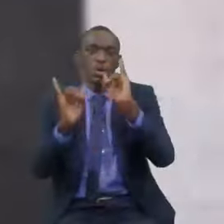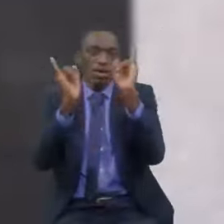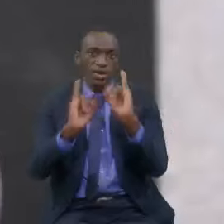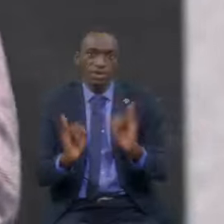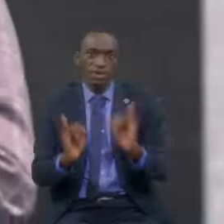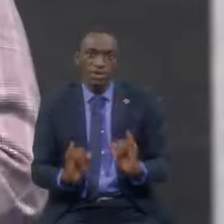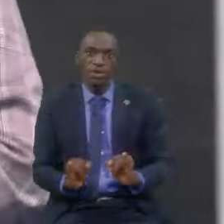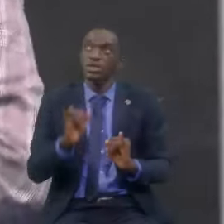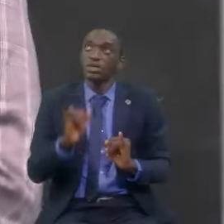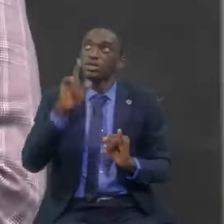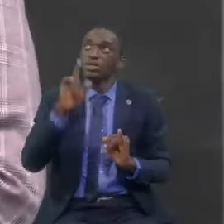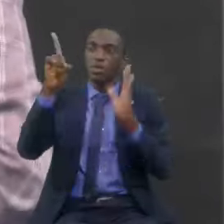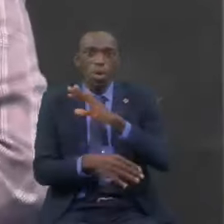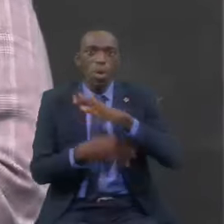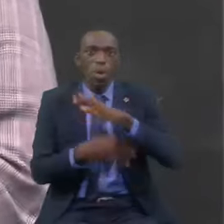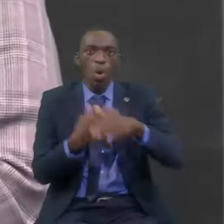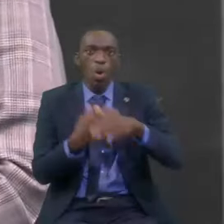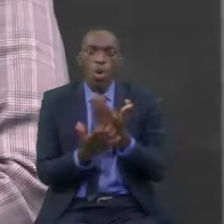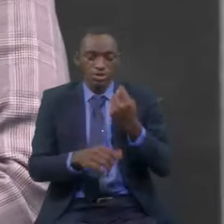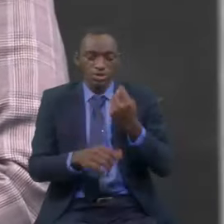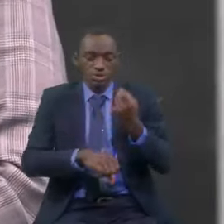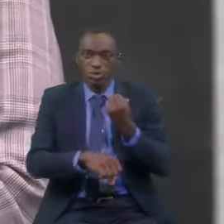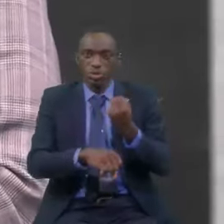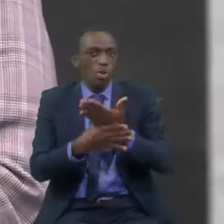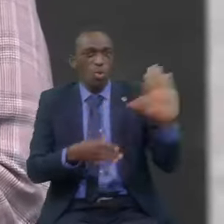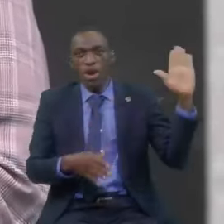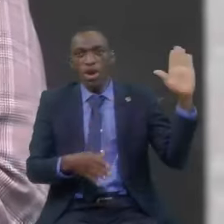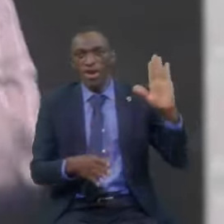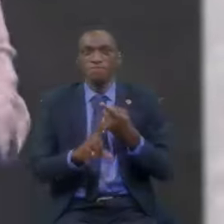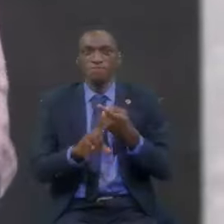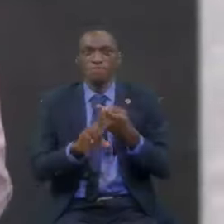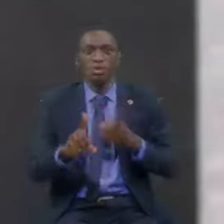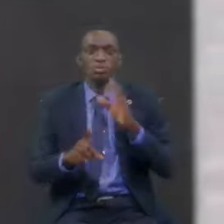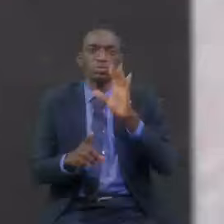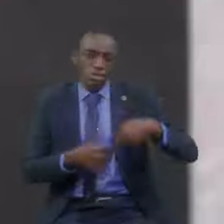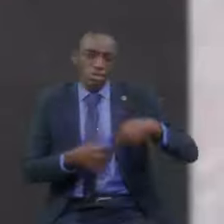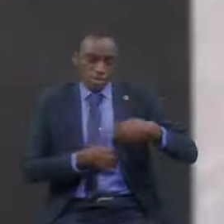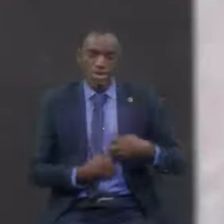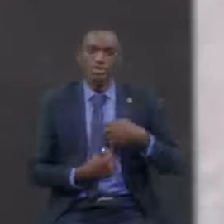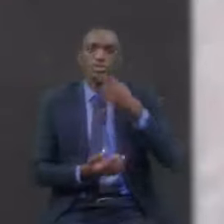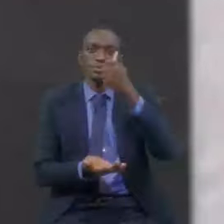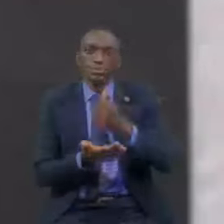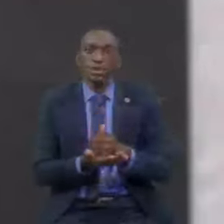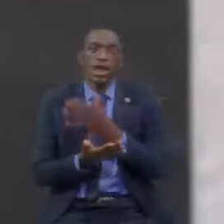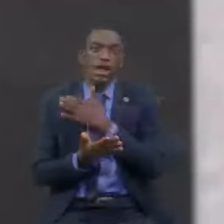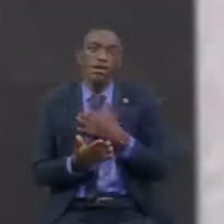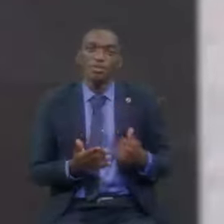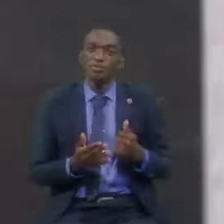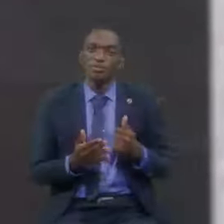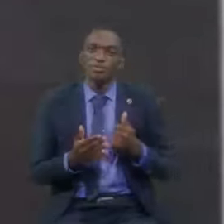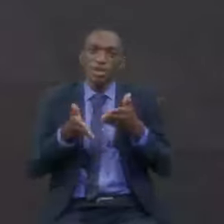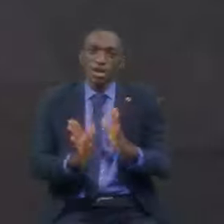stone away from your heart, and let thine eyes